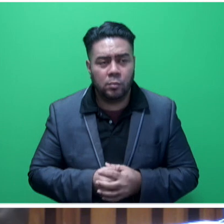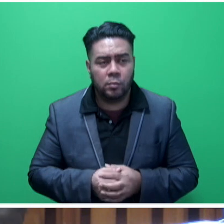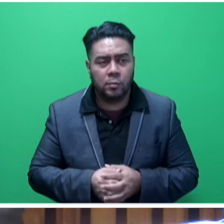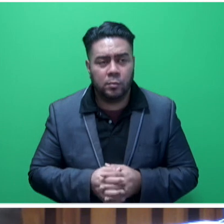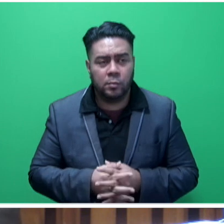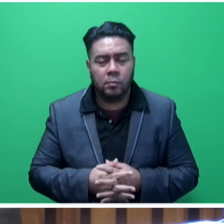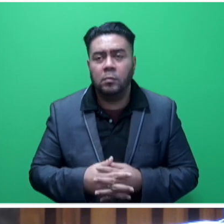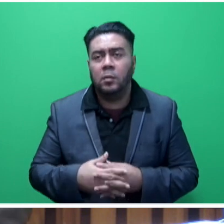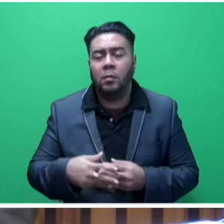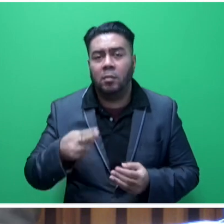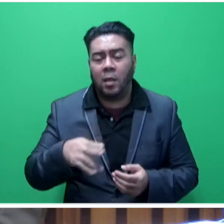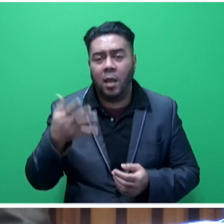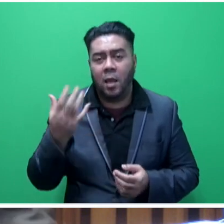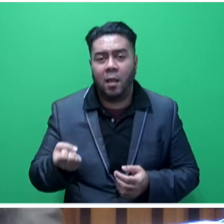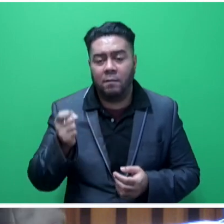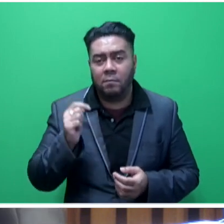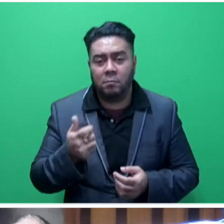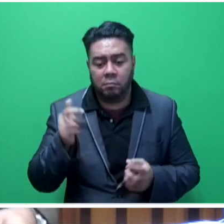there has been